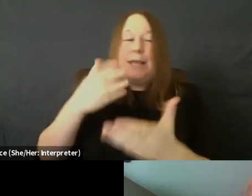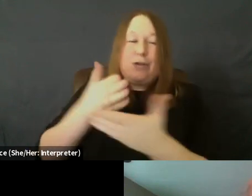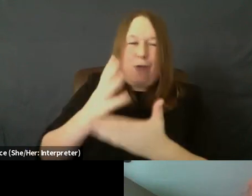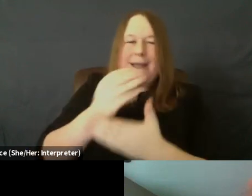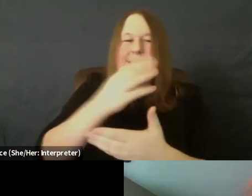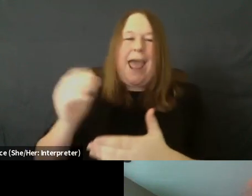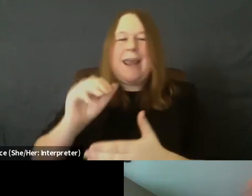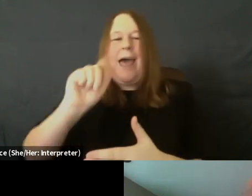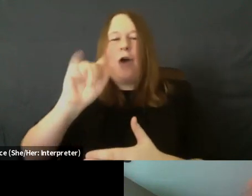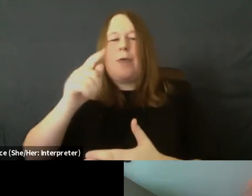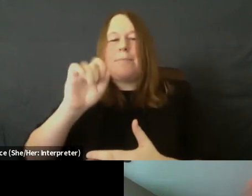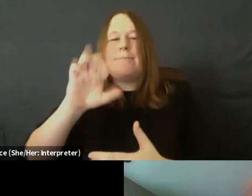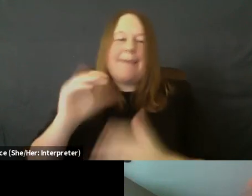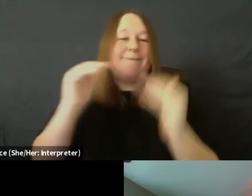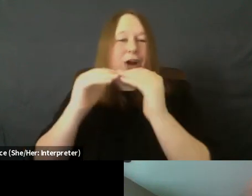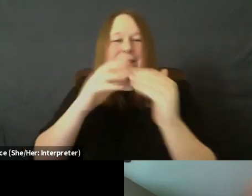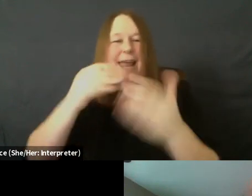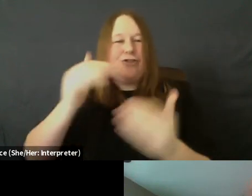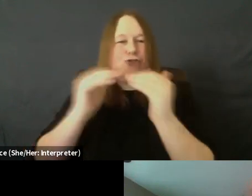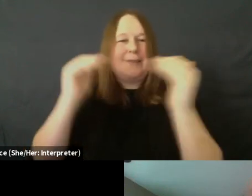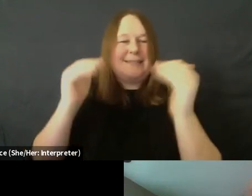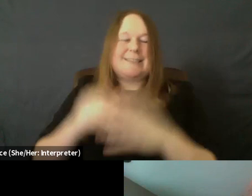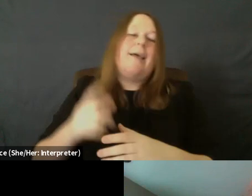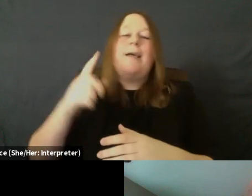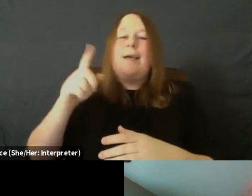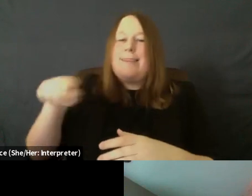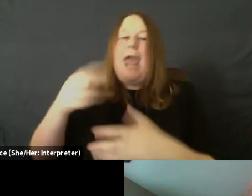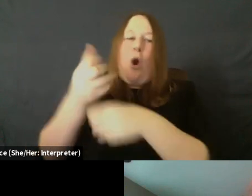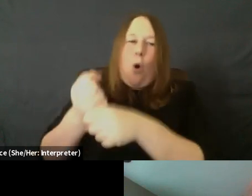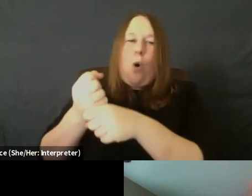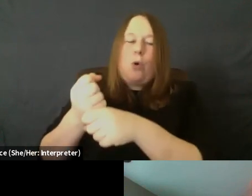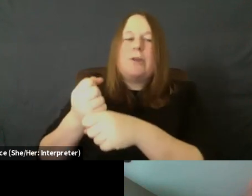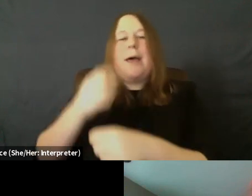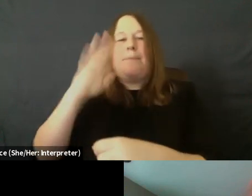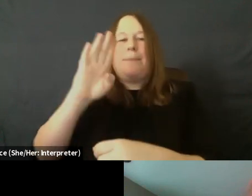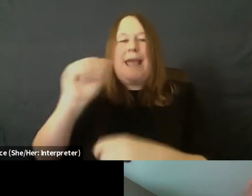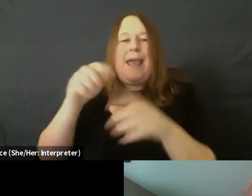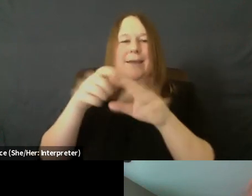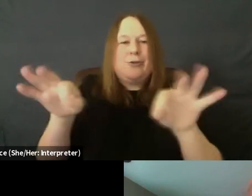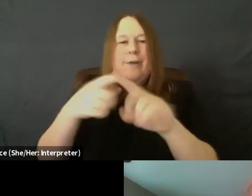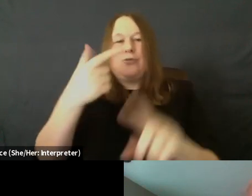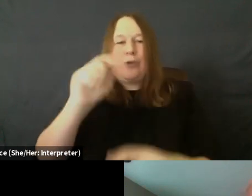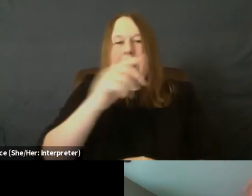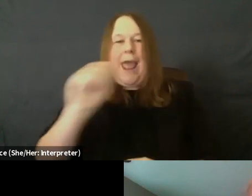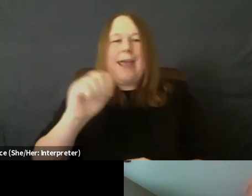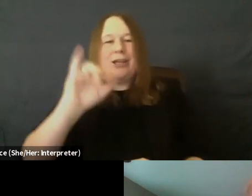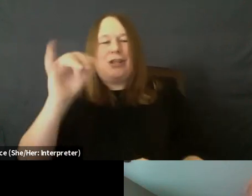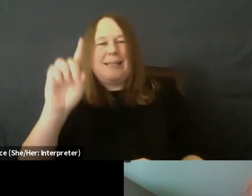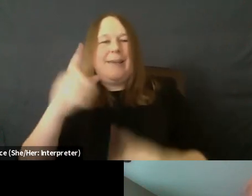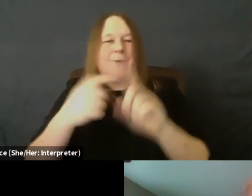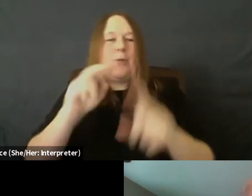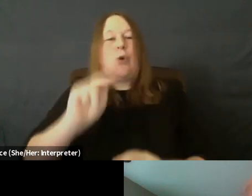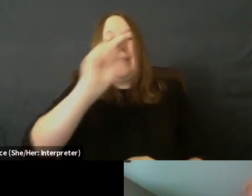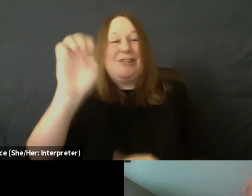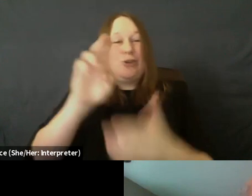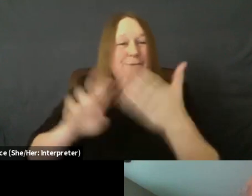and algorithmic fairness and justice. They hold a bachelor's from Georgetown and a JD from Northeastern University.